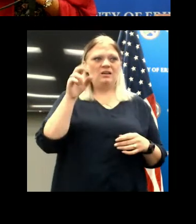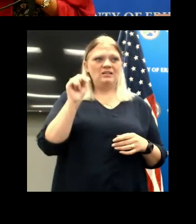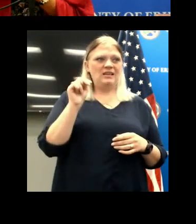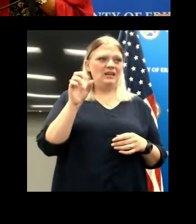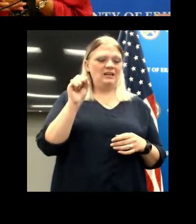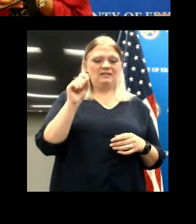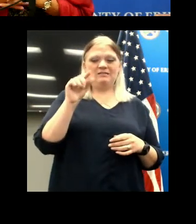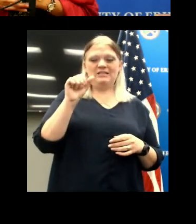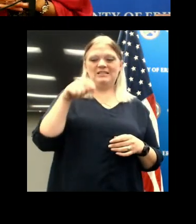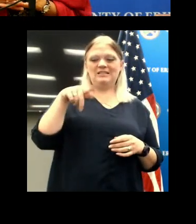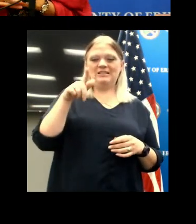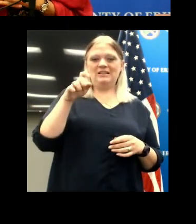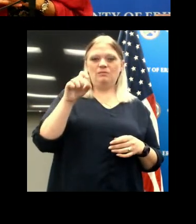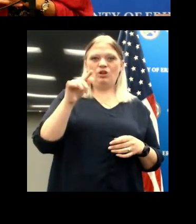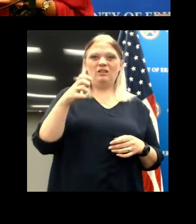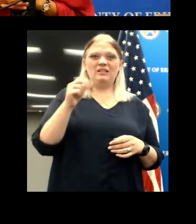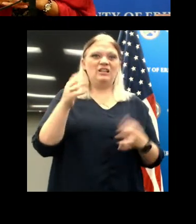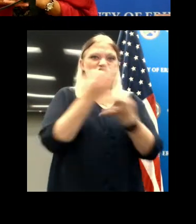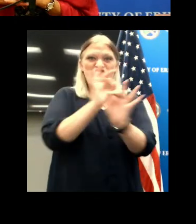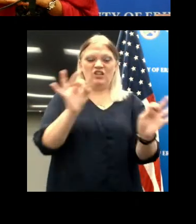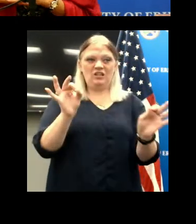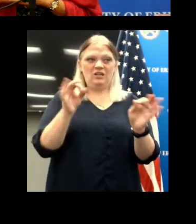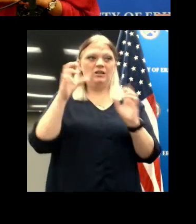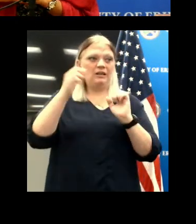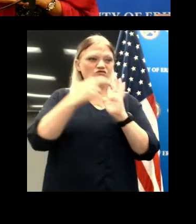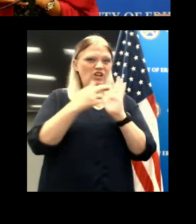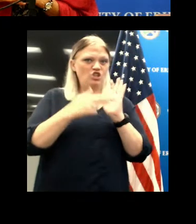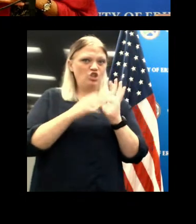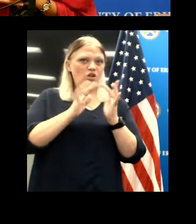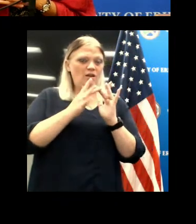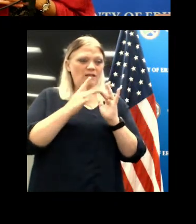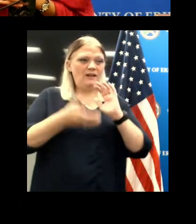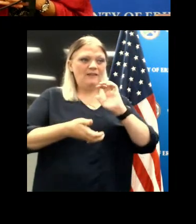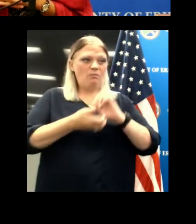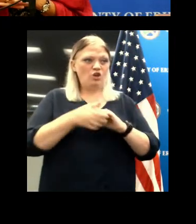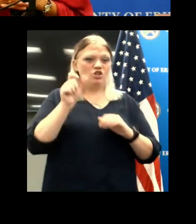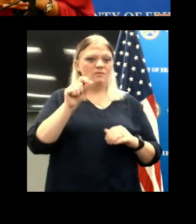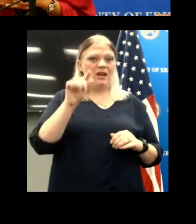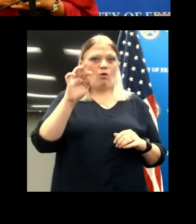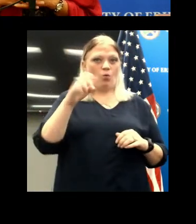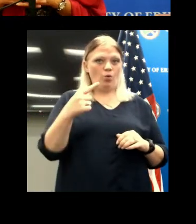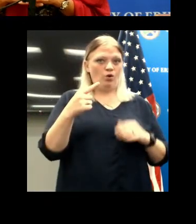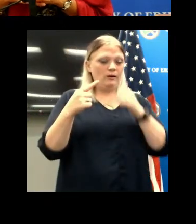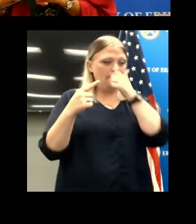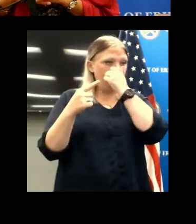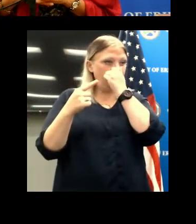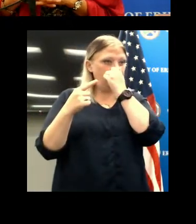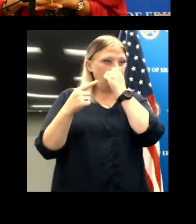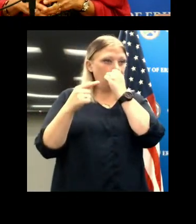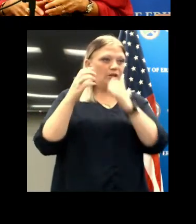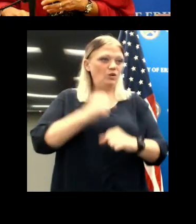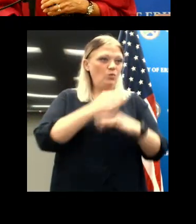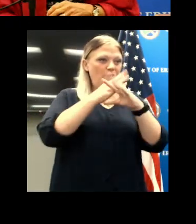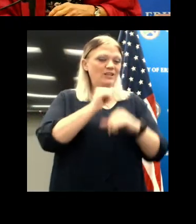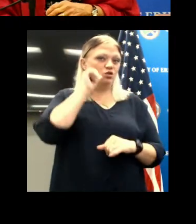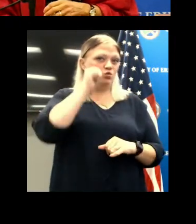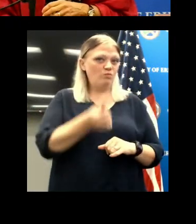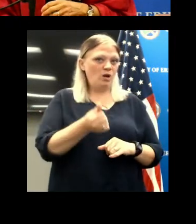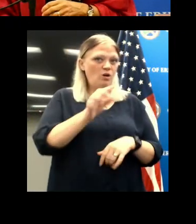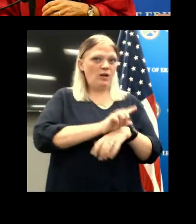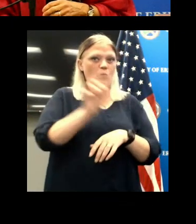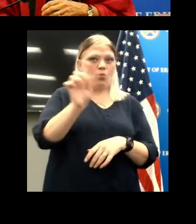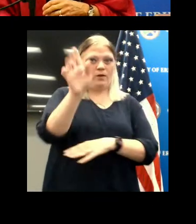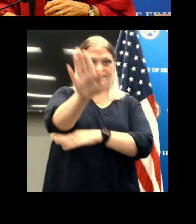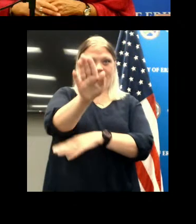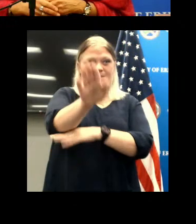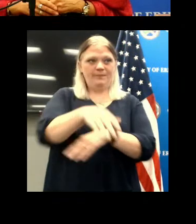So this is free to the public. You can register online at thepartnership.org. The webinar is tomorrow at 1